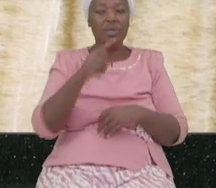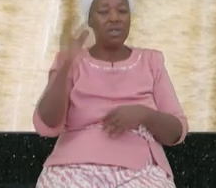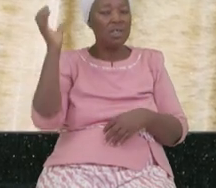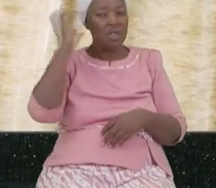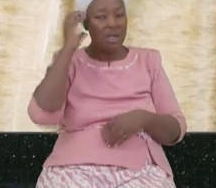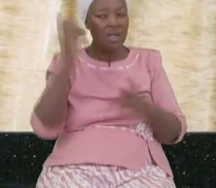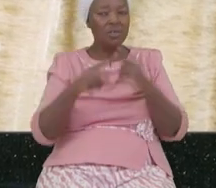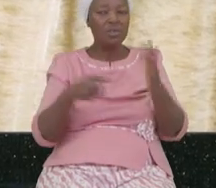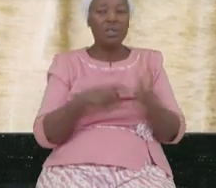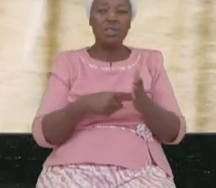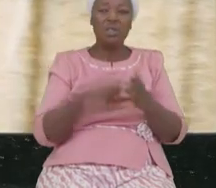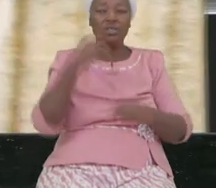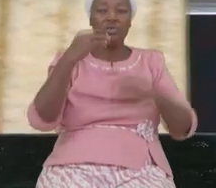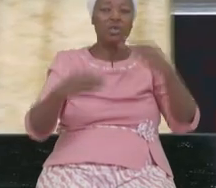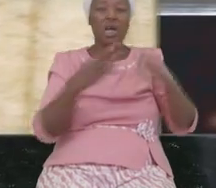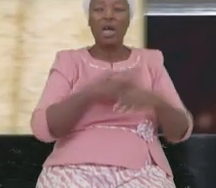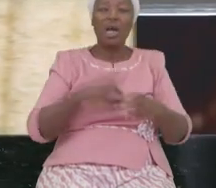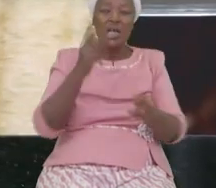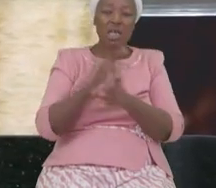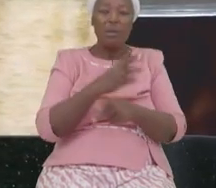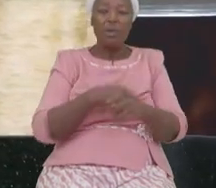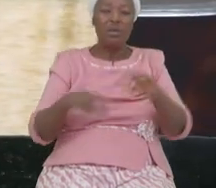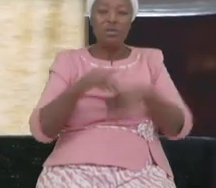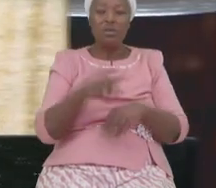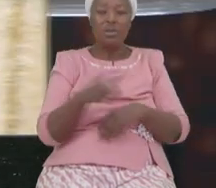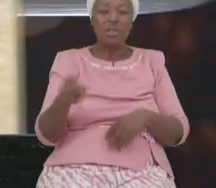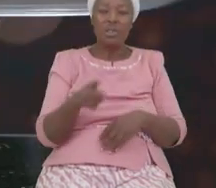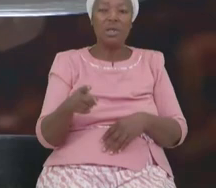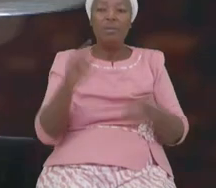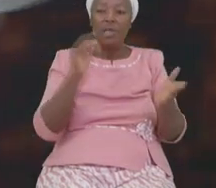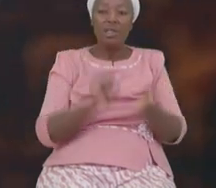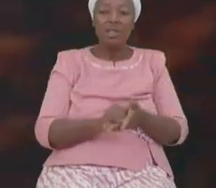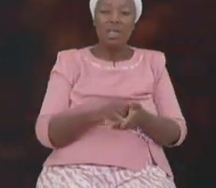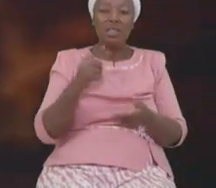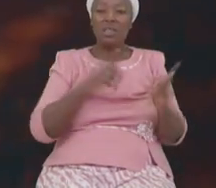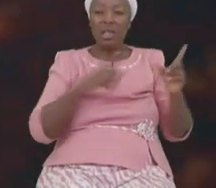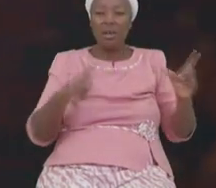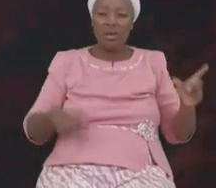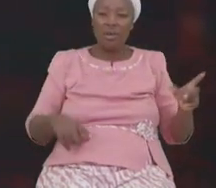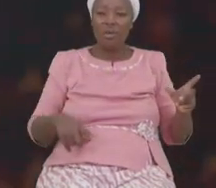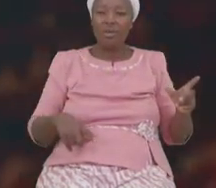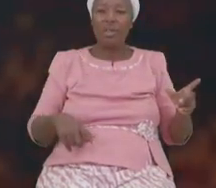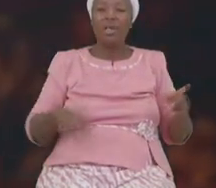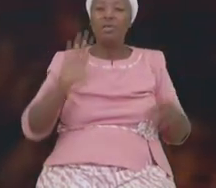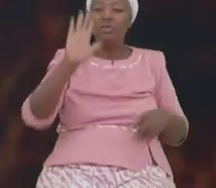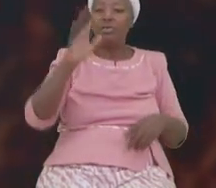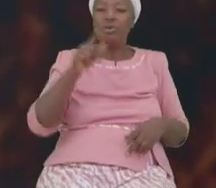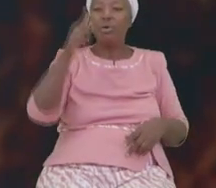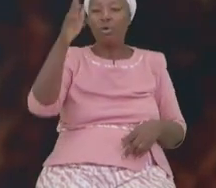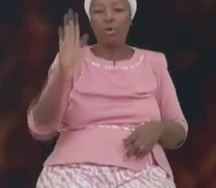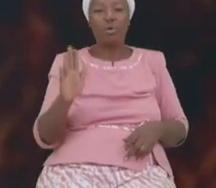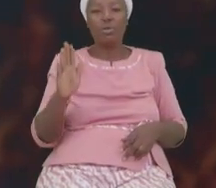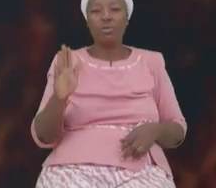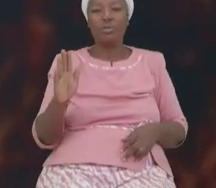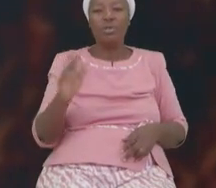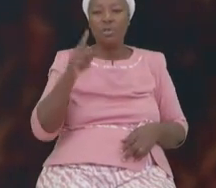these judgments and keep and do them, that the Lord thy God, you